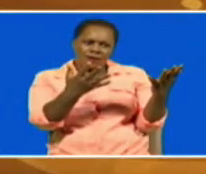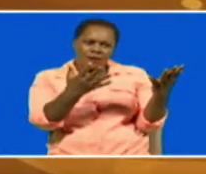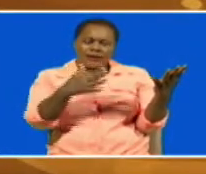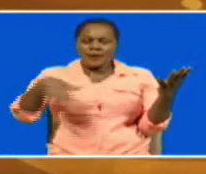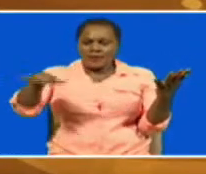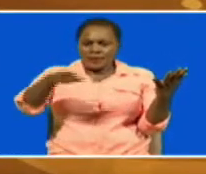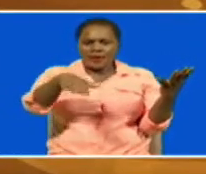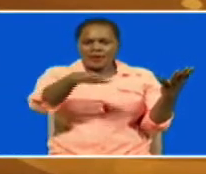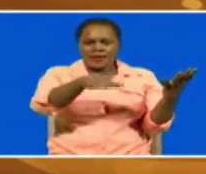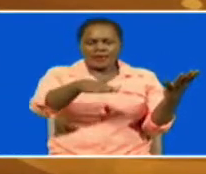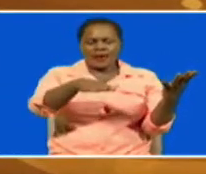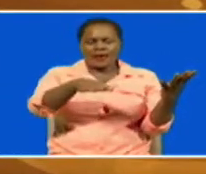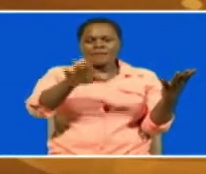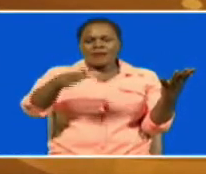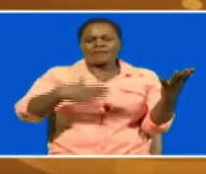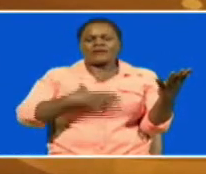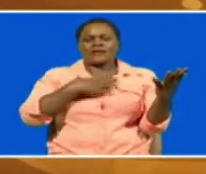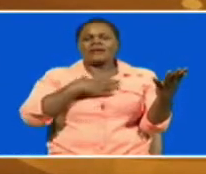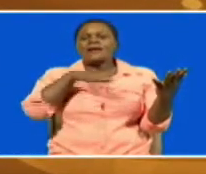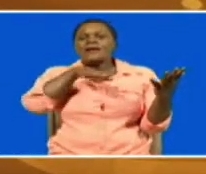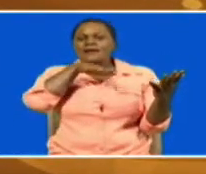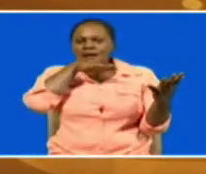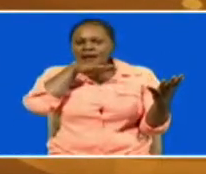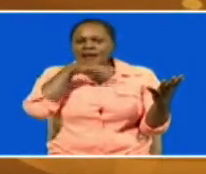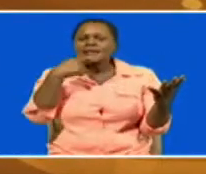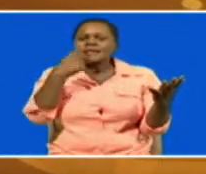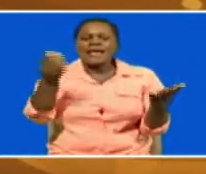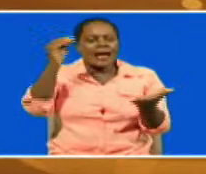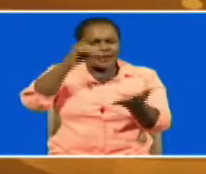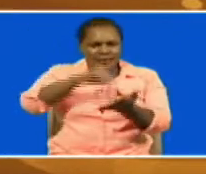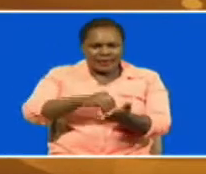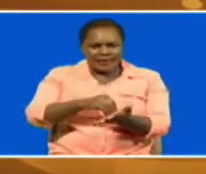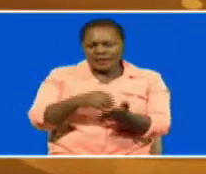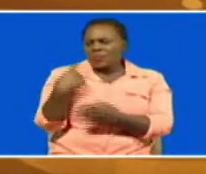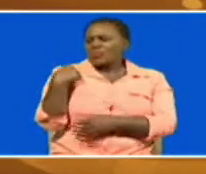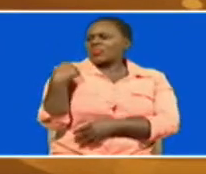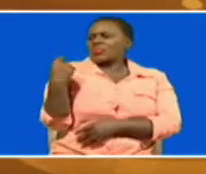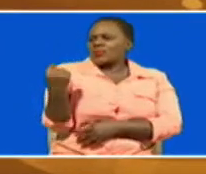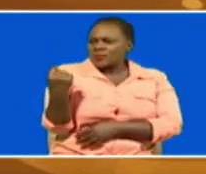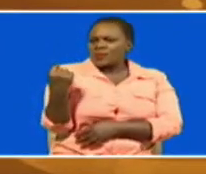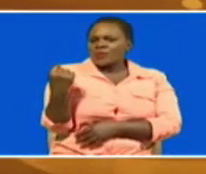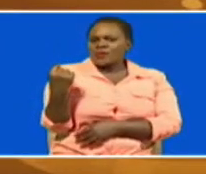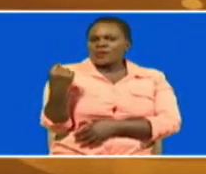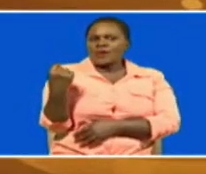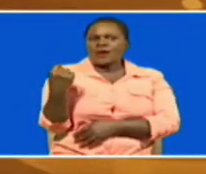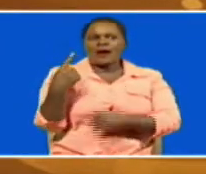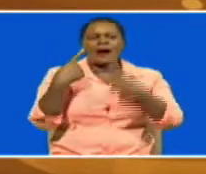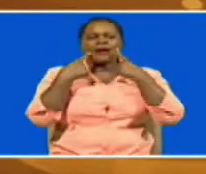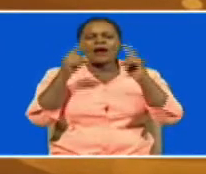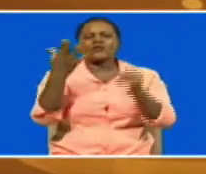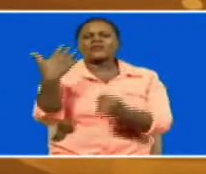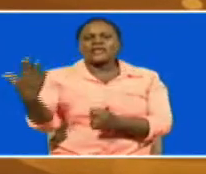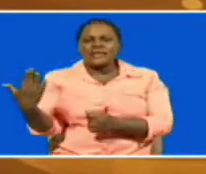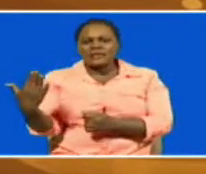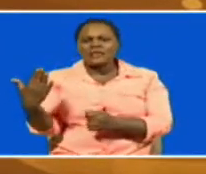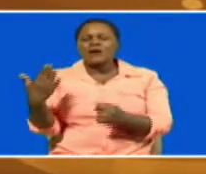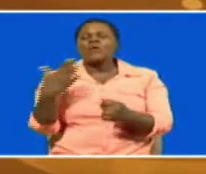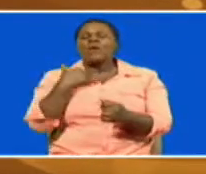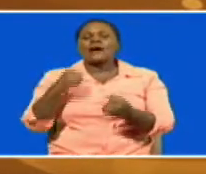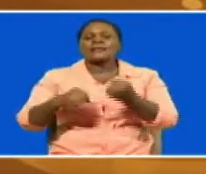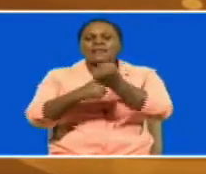mwa maeneo mengine ya Narok. Raila amekariri hoja yake kwamba hivi karibuni watataja bidhaa ambazo